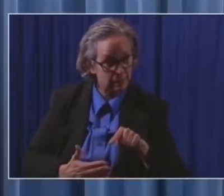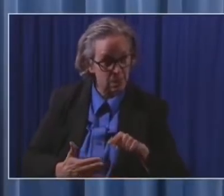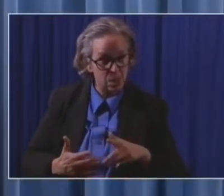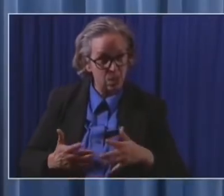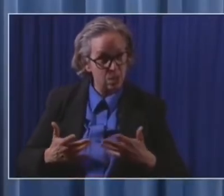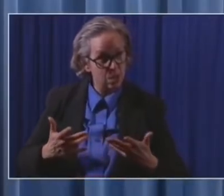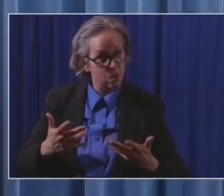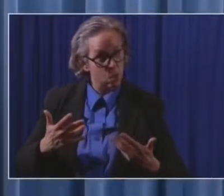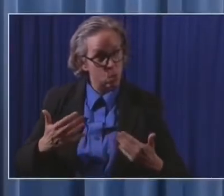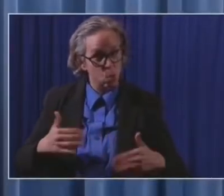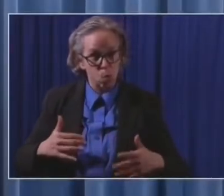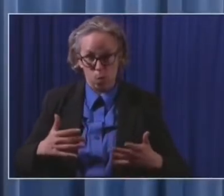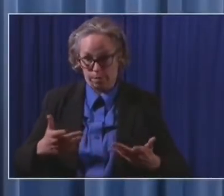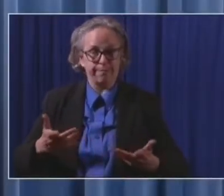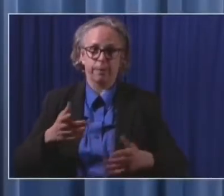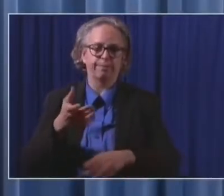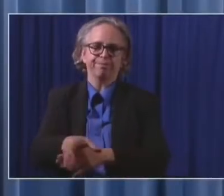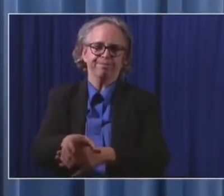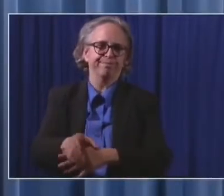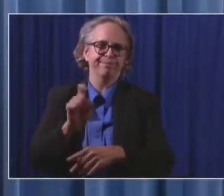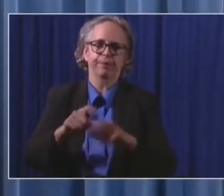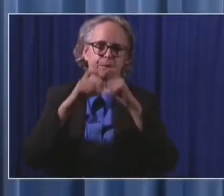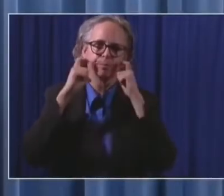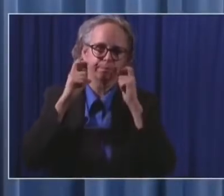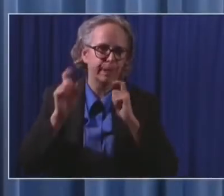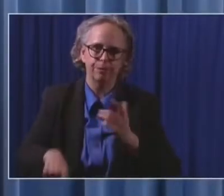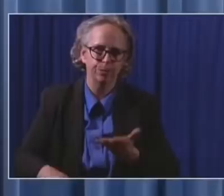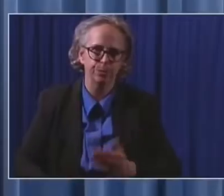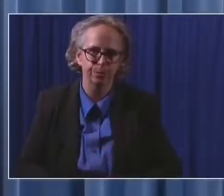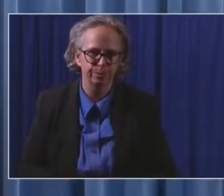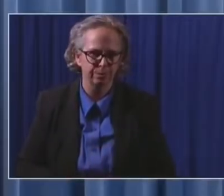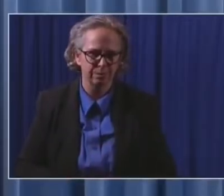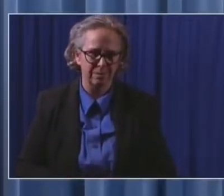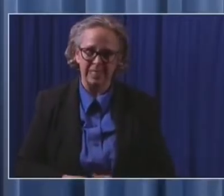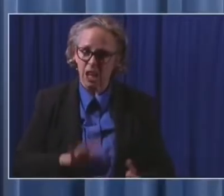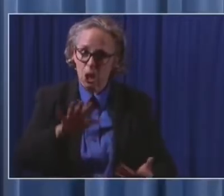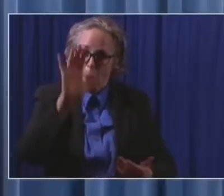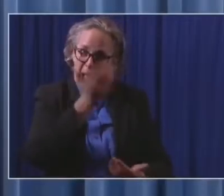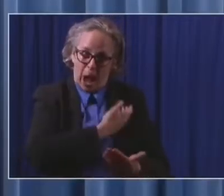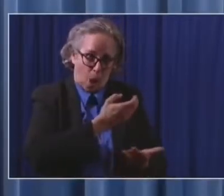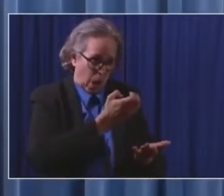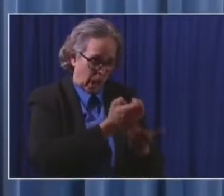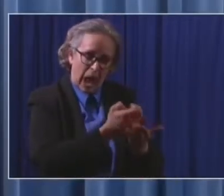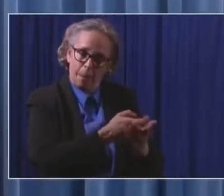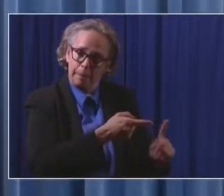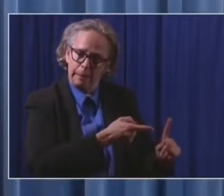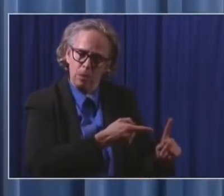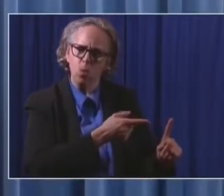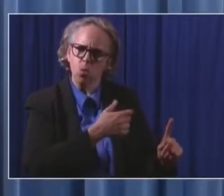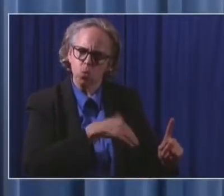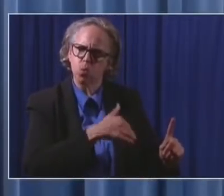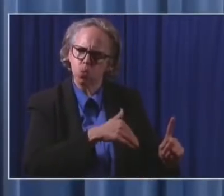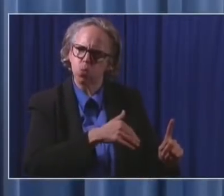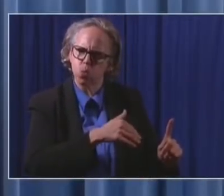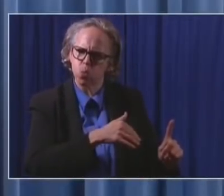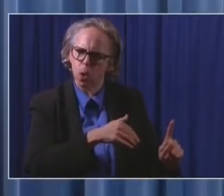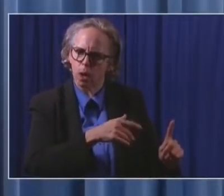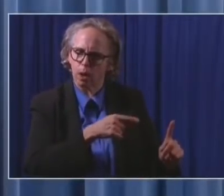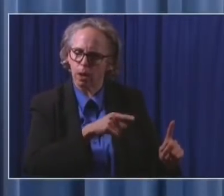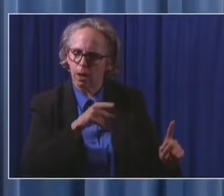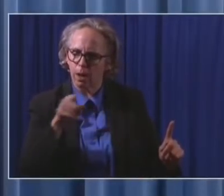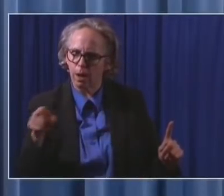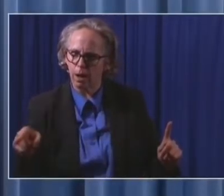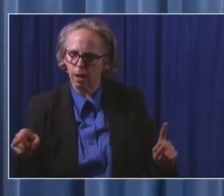hot, that wearing a mask out in public is absolutely imperative for the future of their county and for the future of the state, both